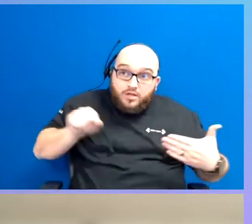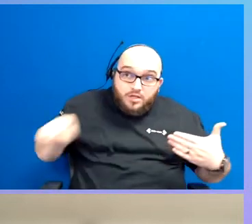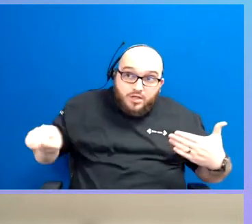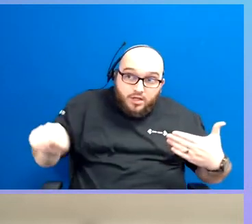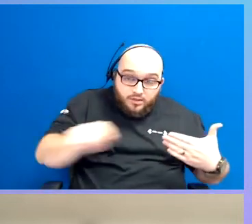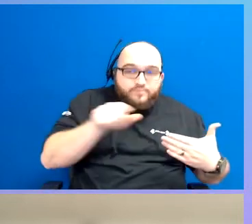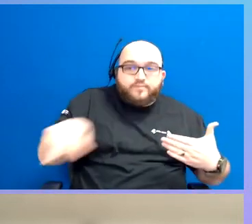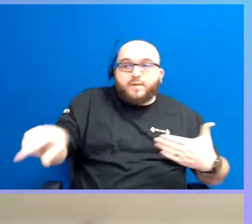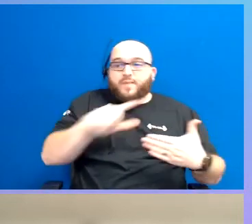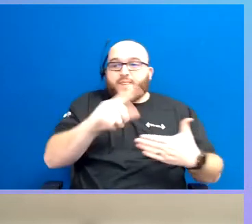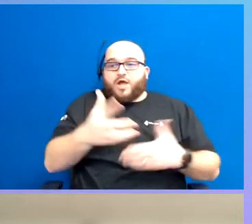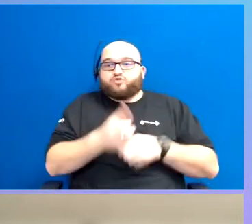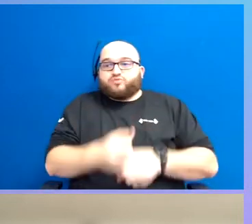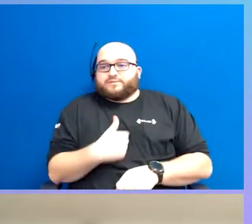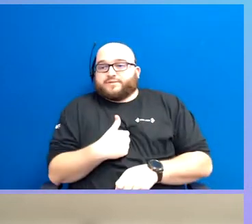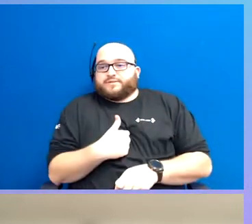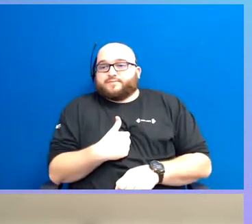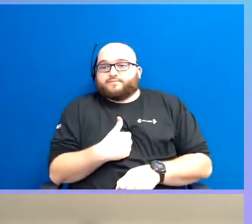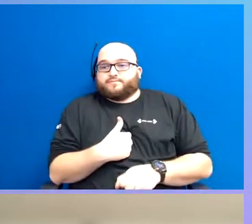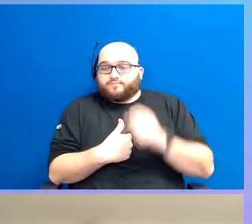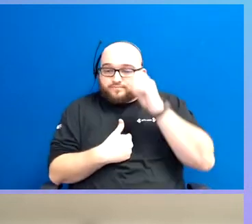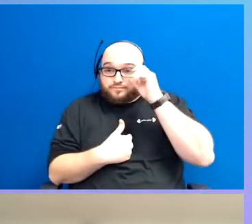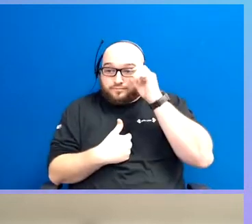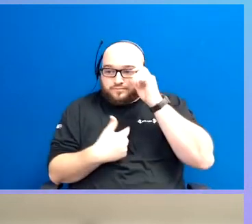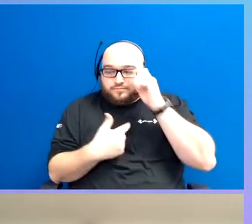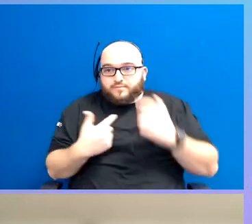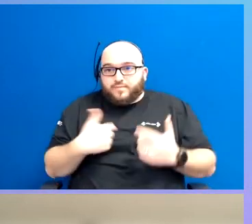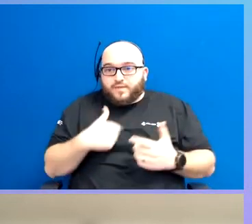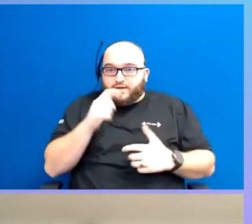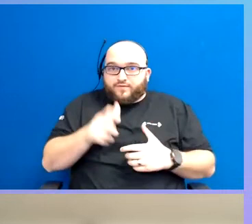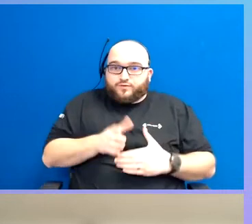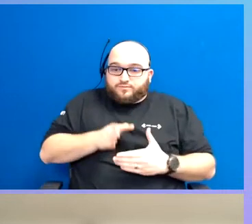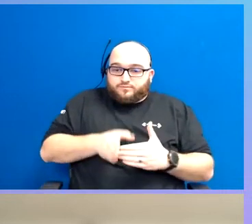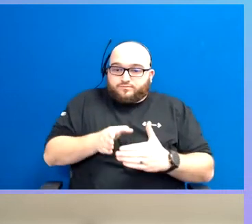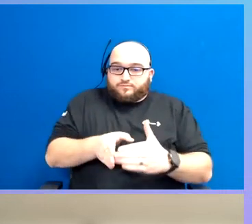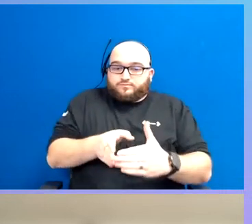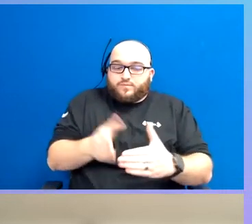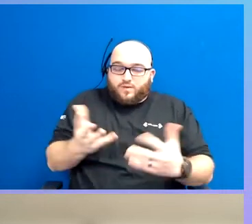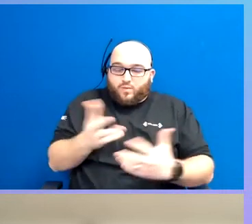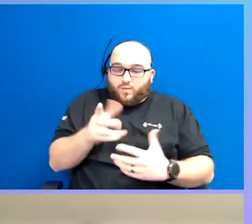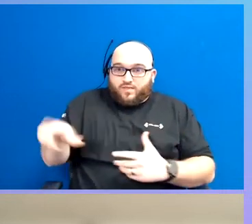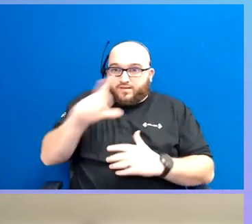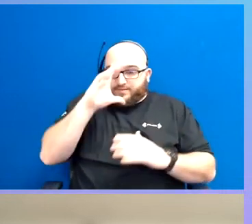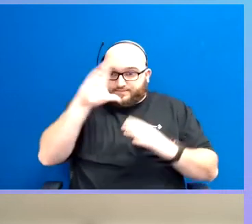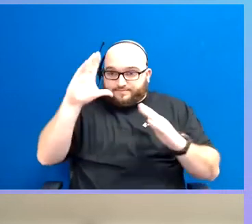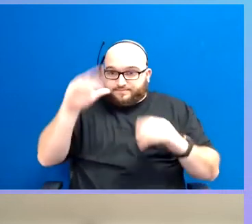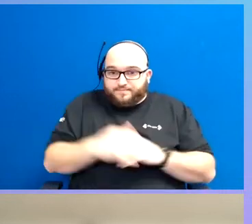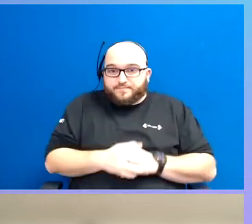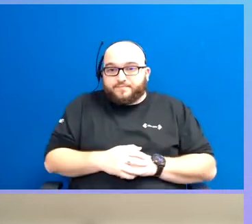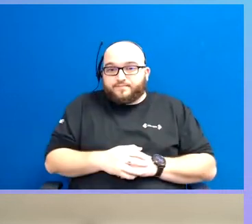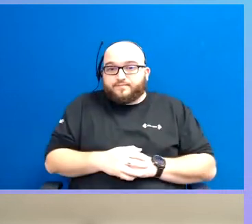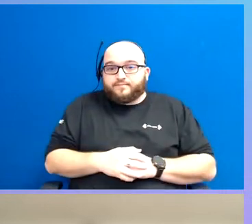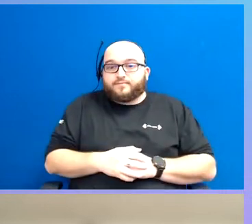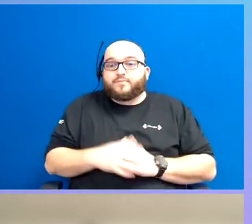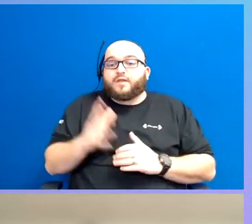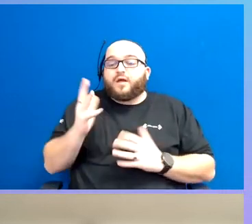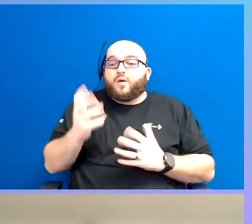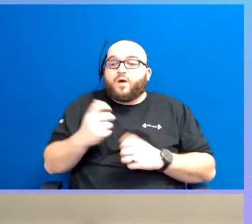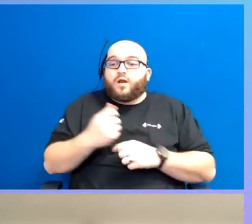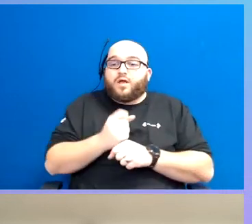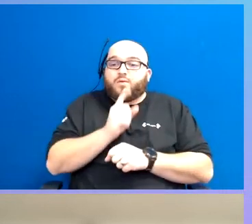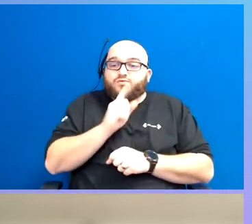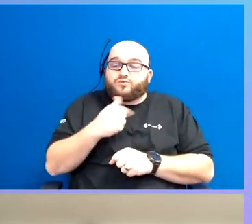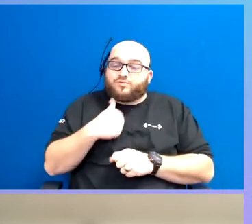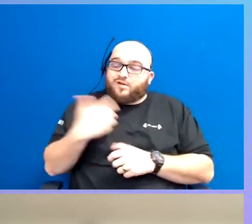me to do what I would like them to do and deliver for our customers. I'm also very keen on being inclusive.